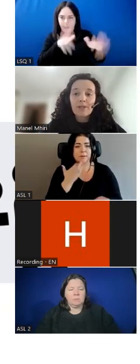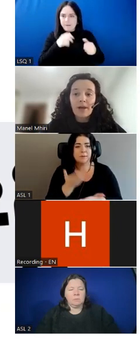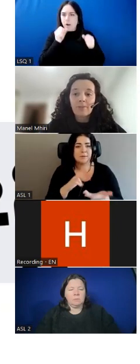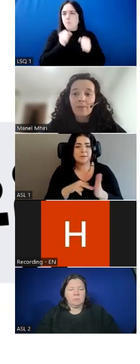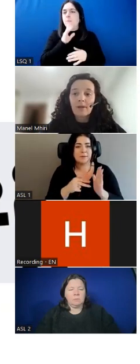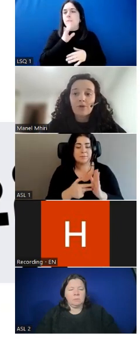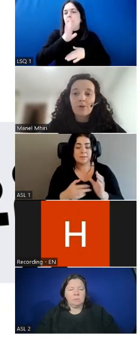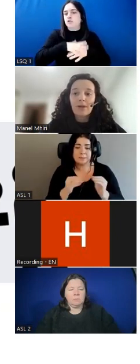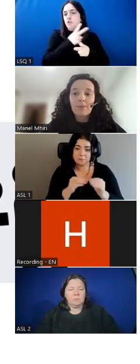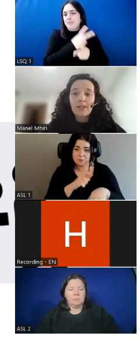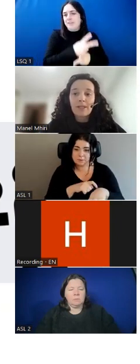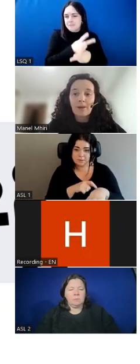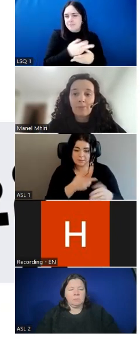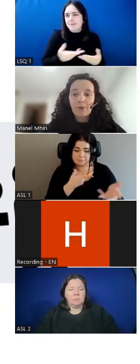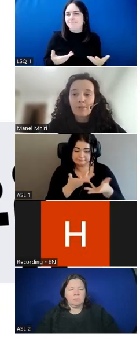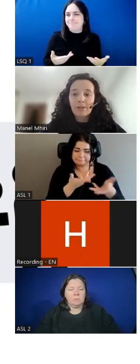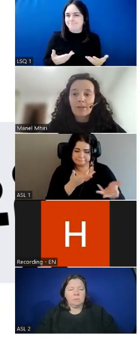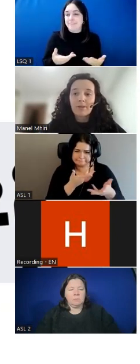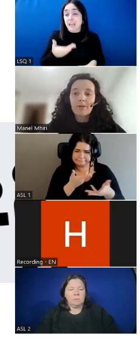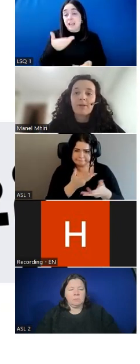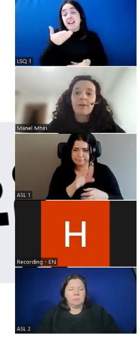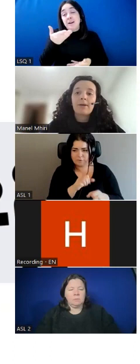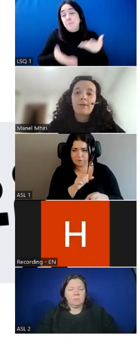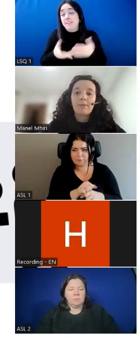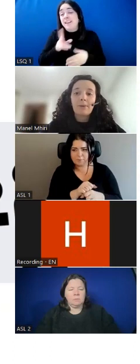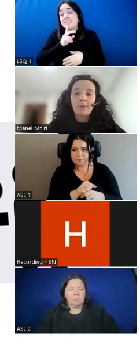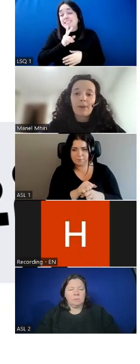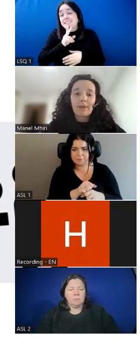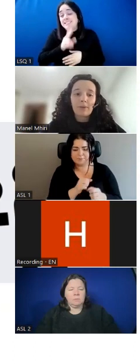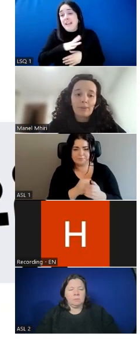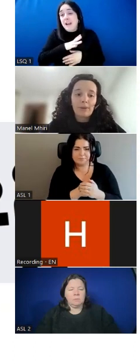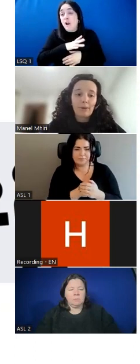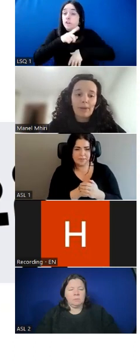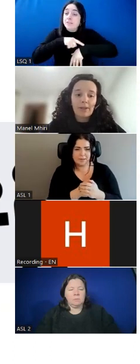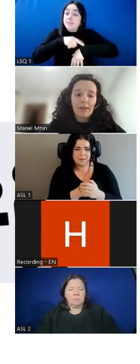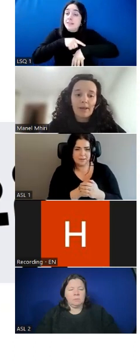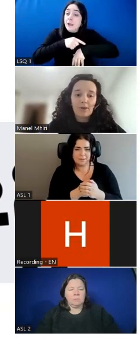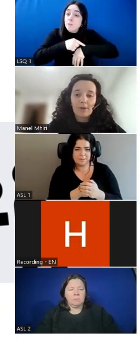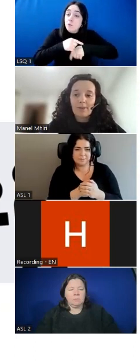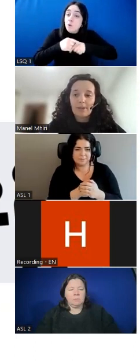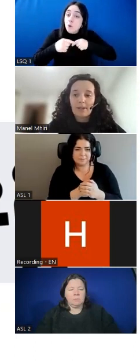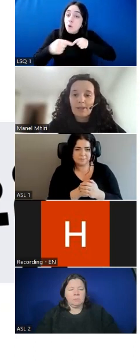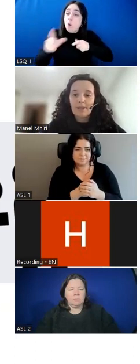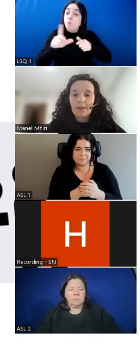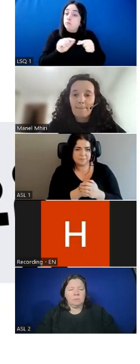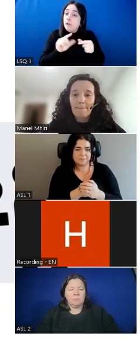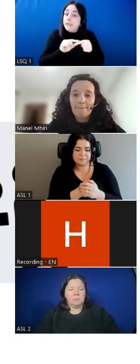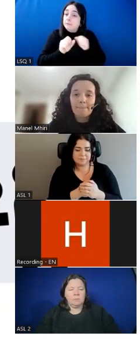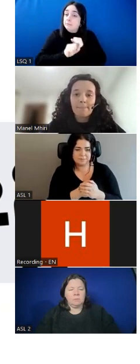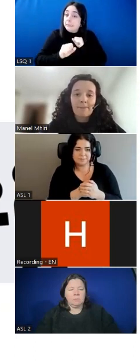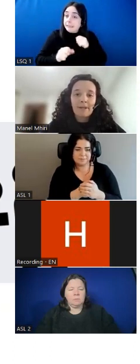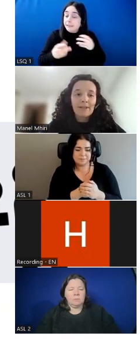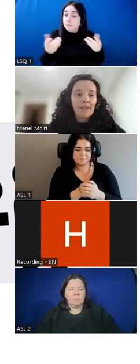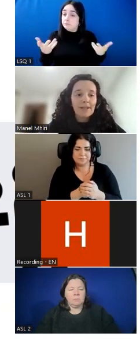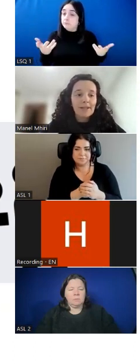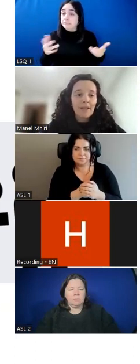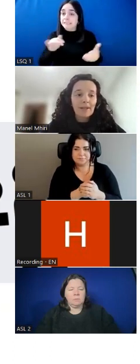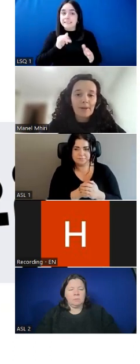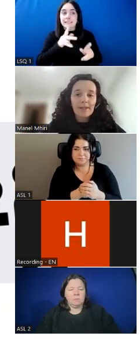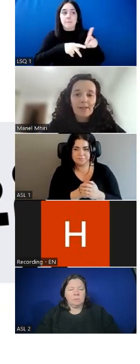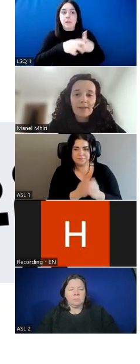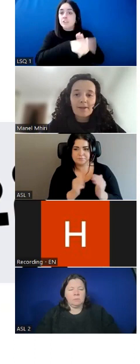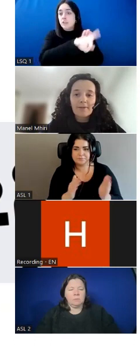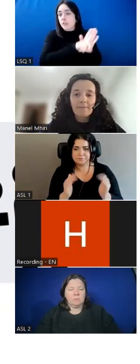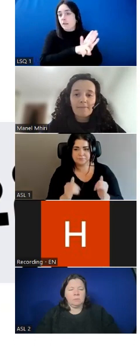more time during medical appointments for people with people with intellectual disabilities. Next